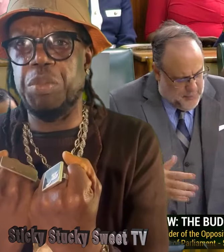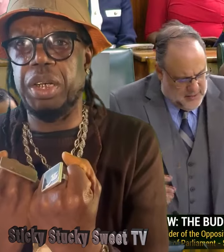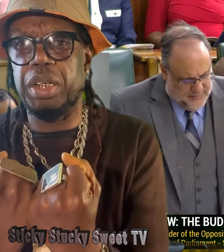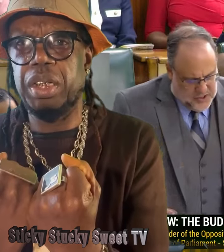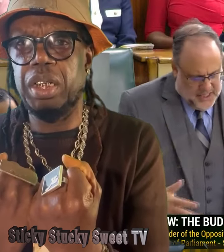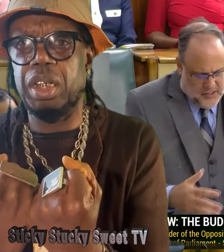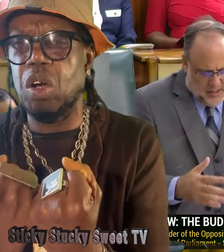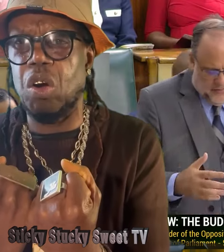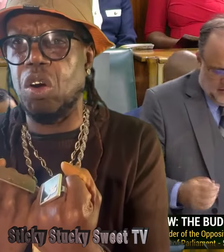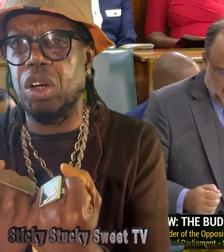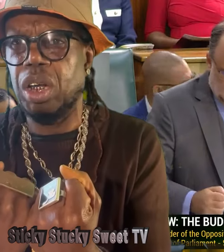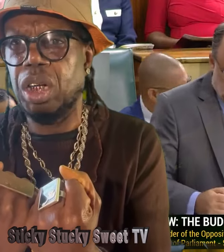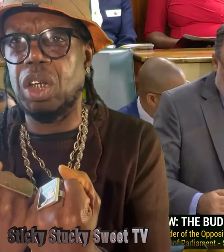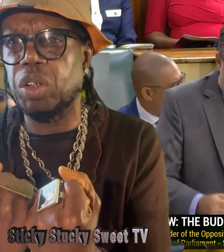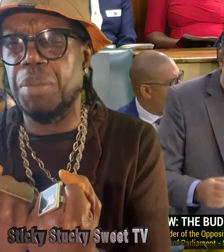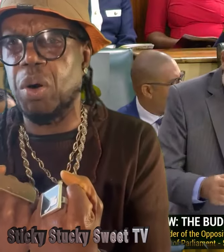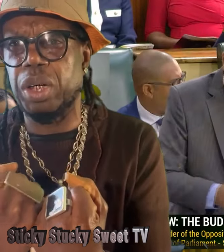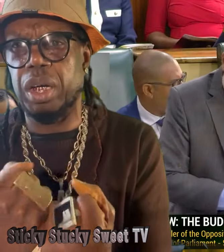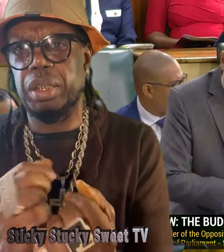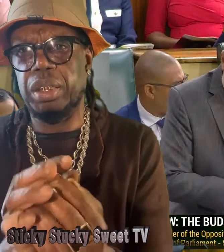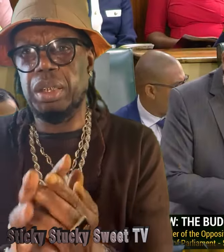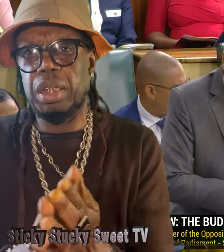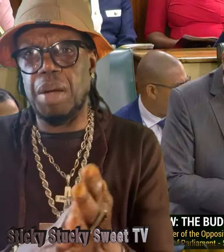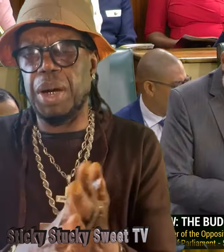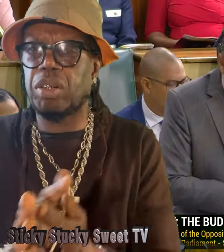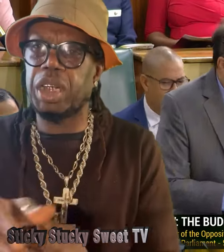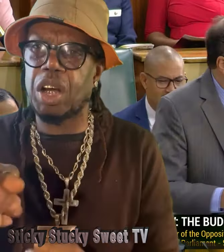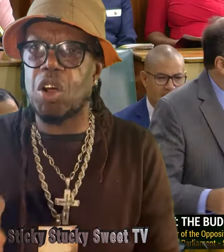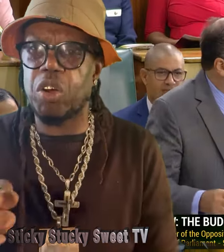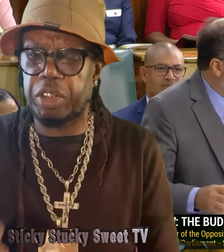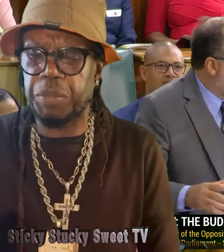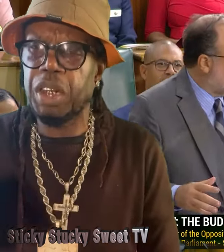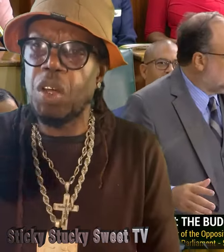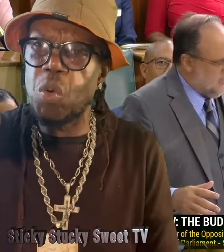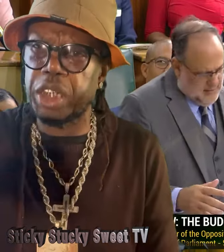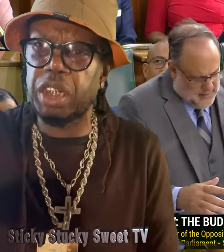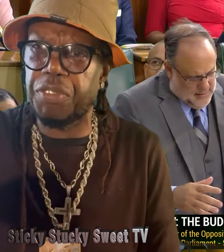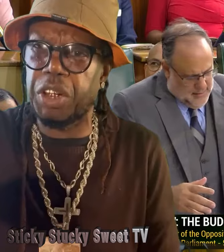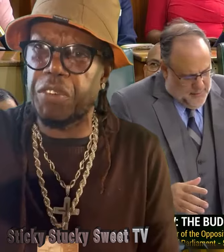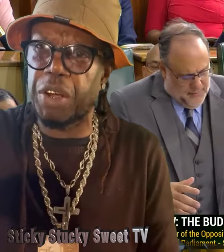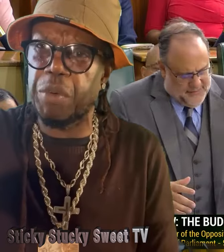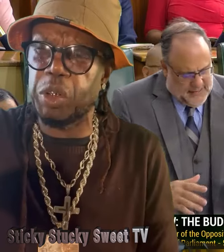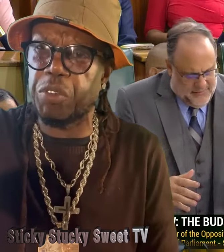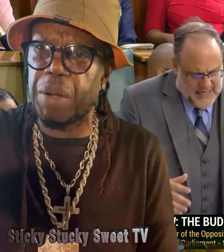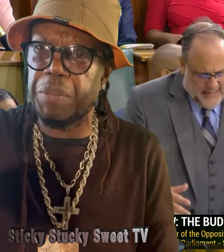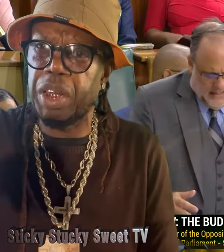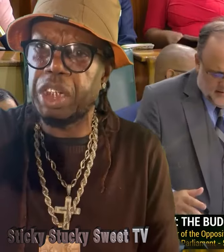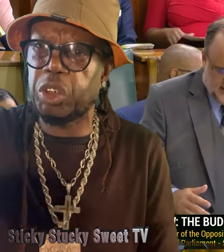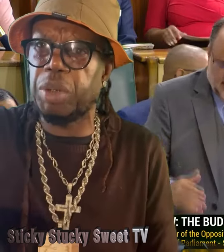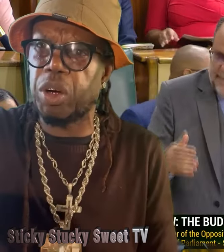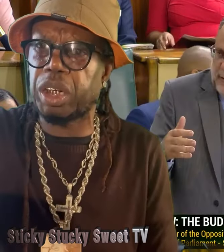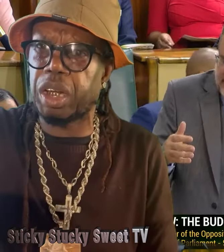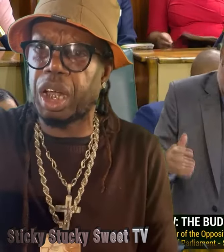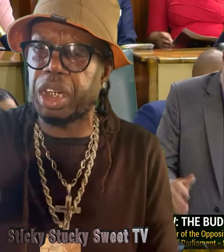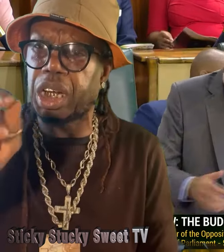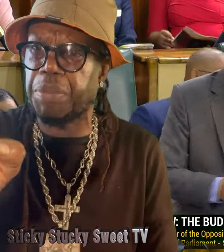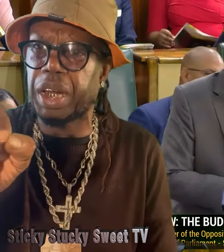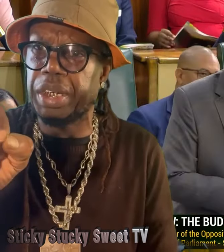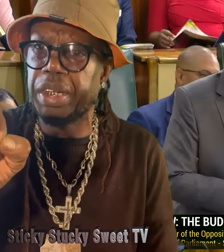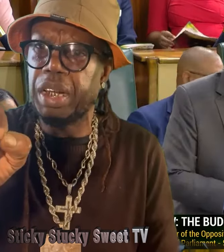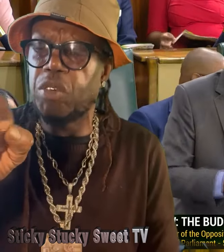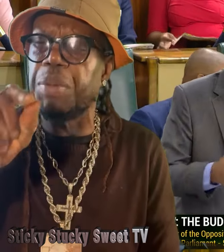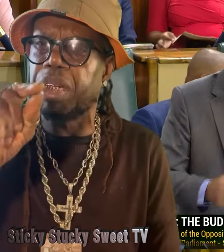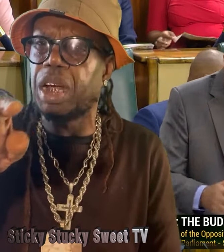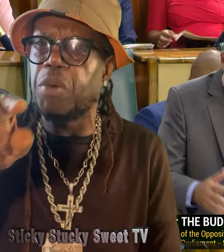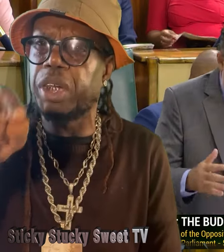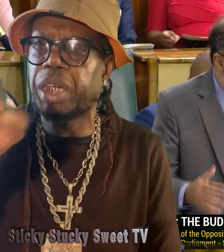Believe you me. No doubt about that. Yeah, man. So here goes. Watch this video from what we do from 3 months ago. A little clips of